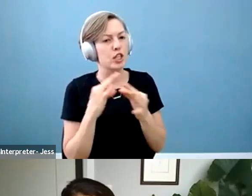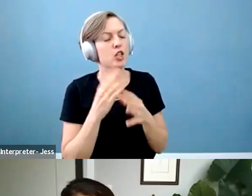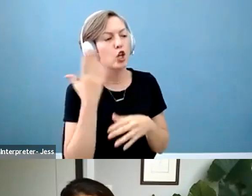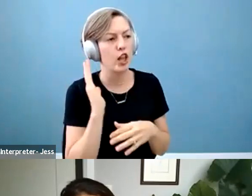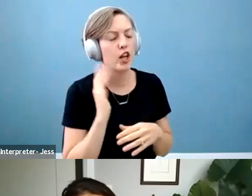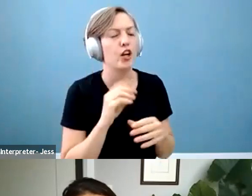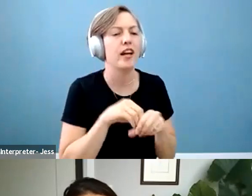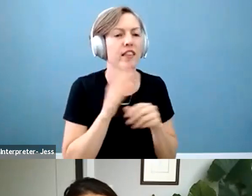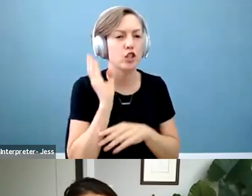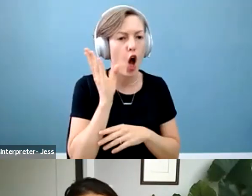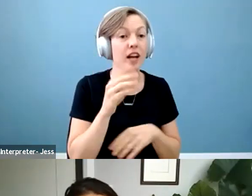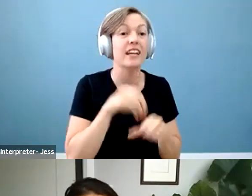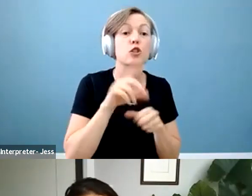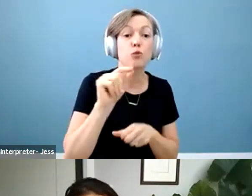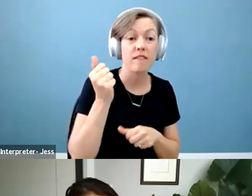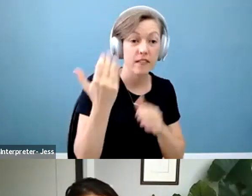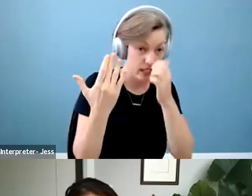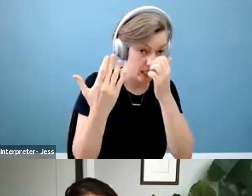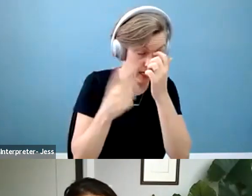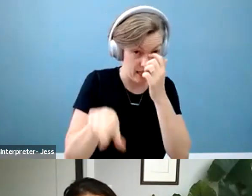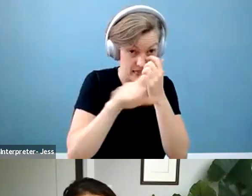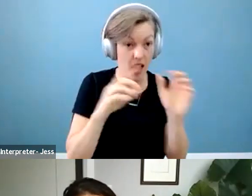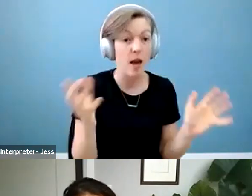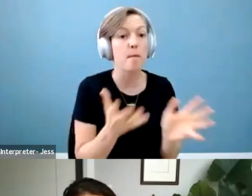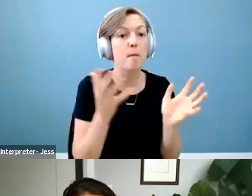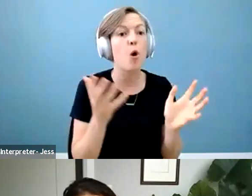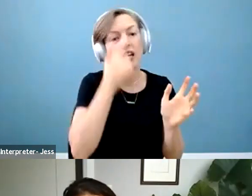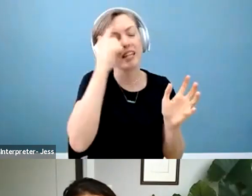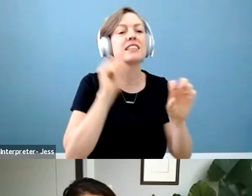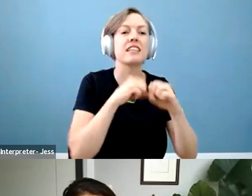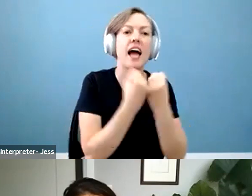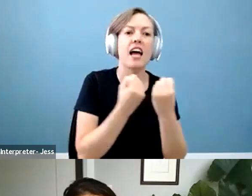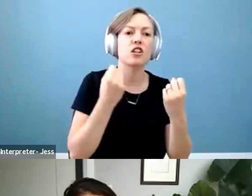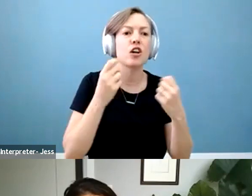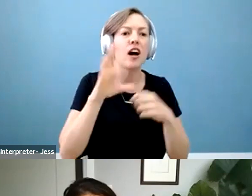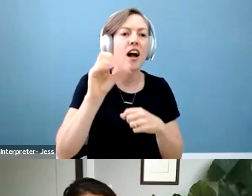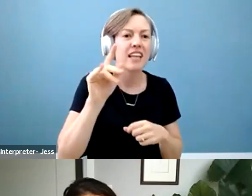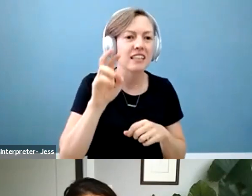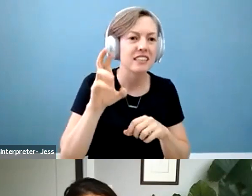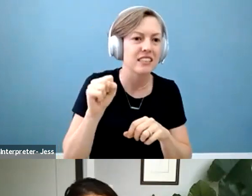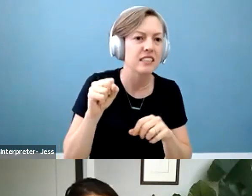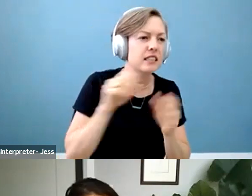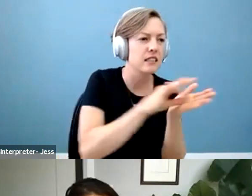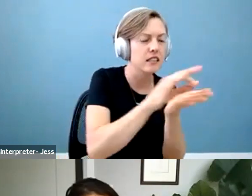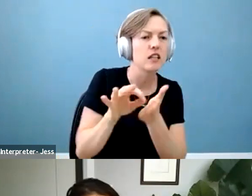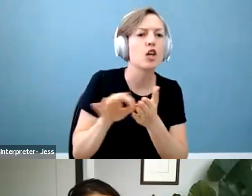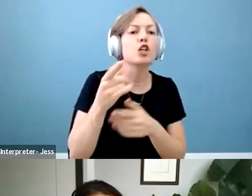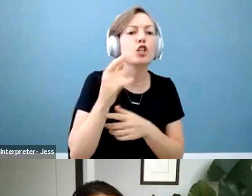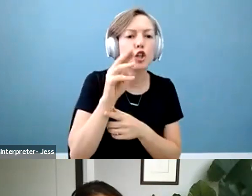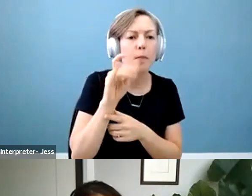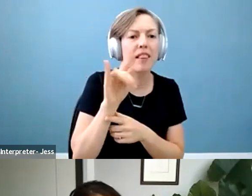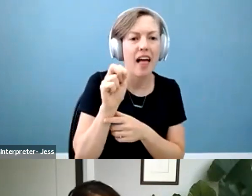in the talk, in 2015, they promoted societal consensus in using germline genome